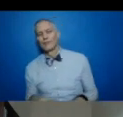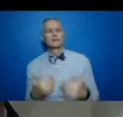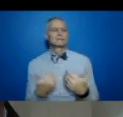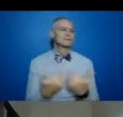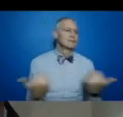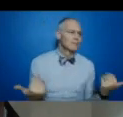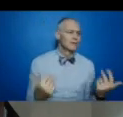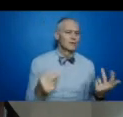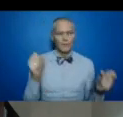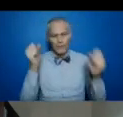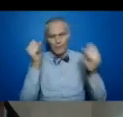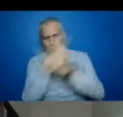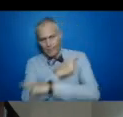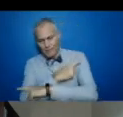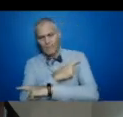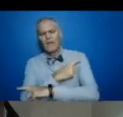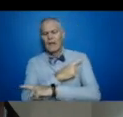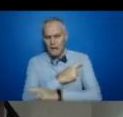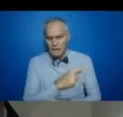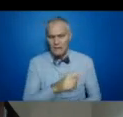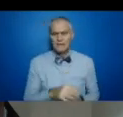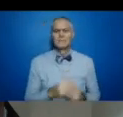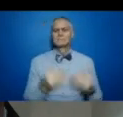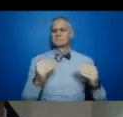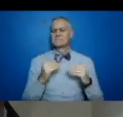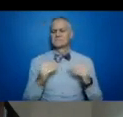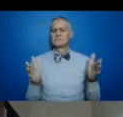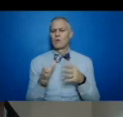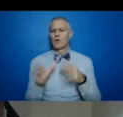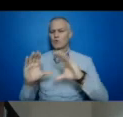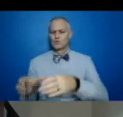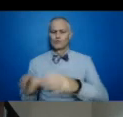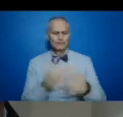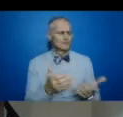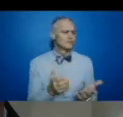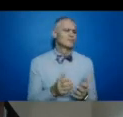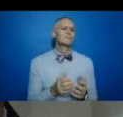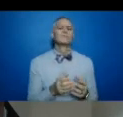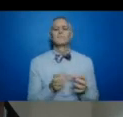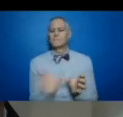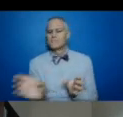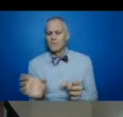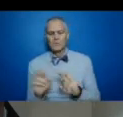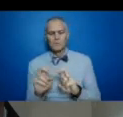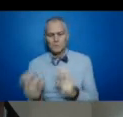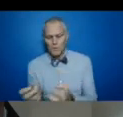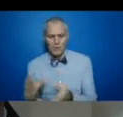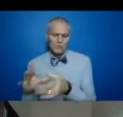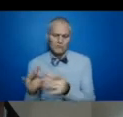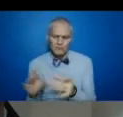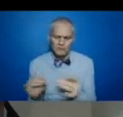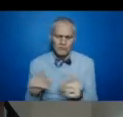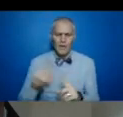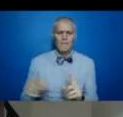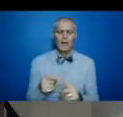then we would, in small groups, breakout rooms, or small circles, tell stories about